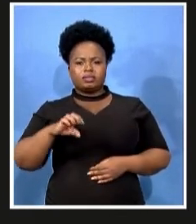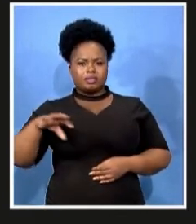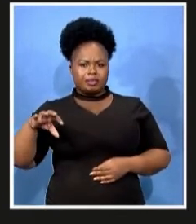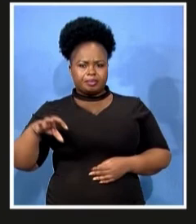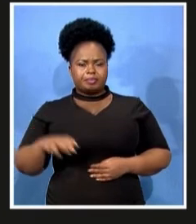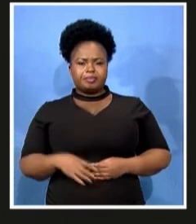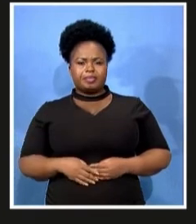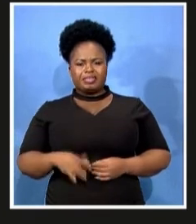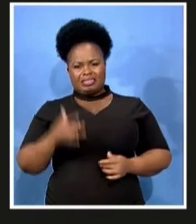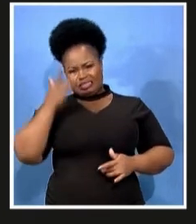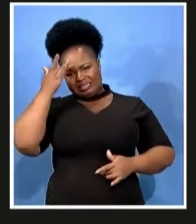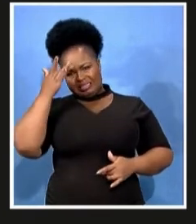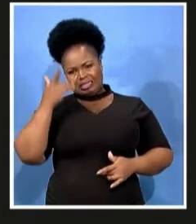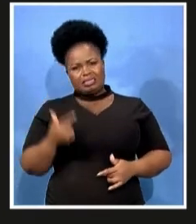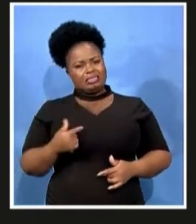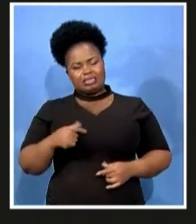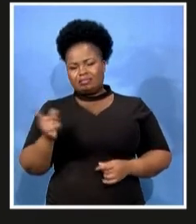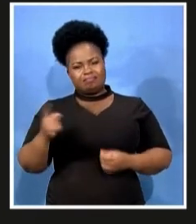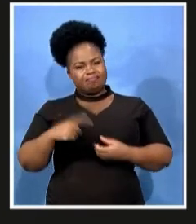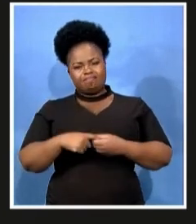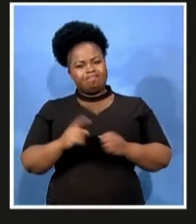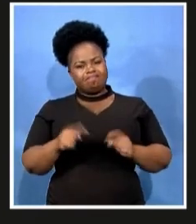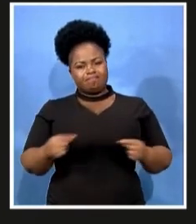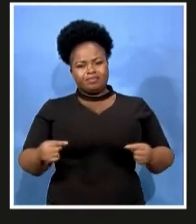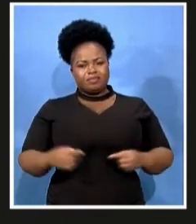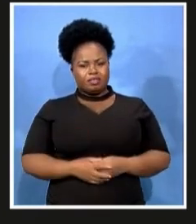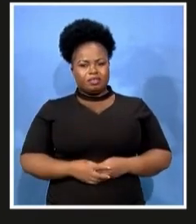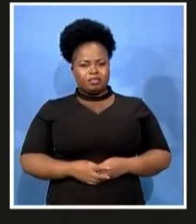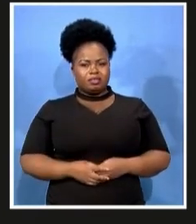to attend the meeting. Thank you, Chair.